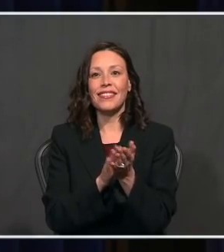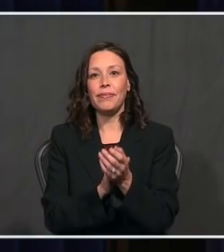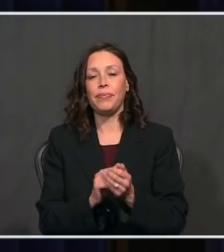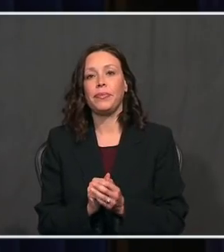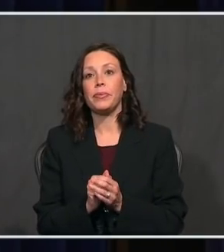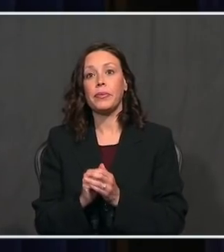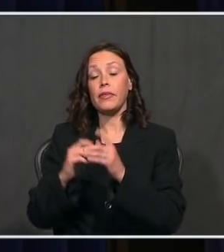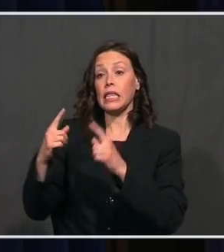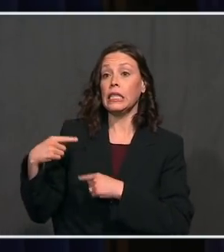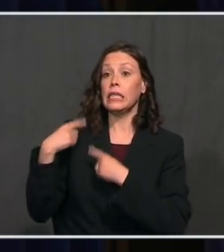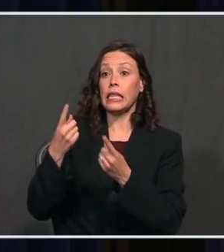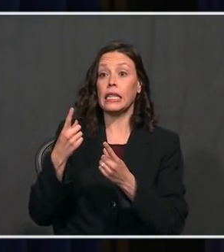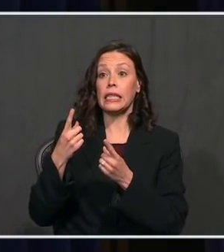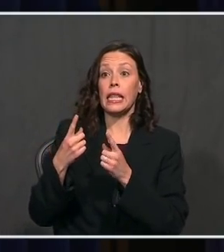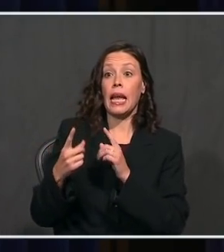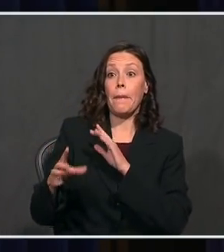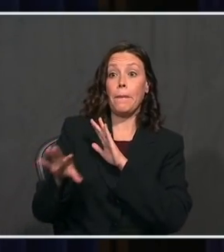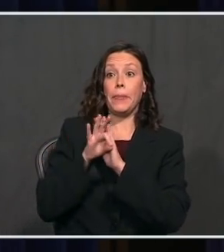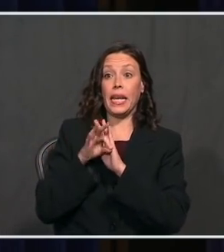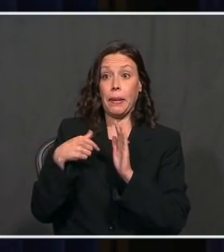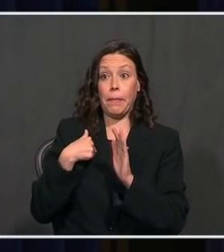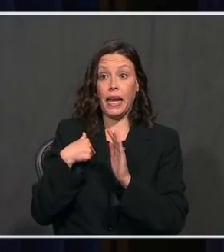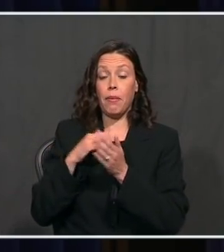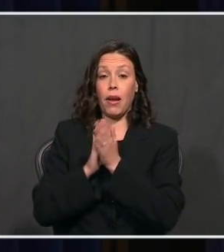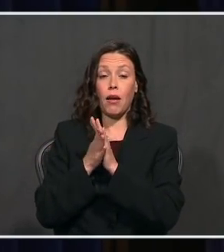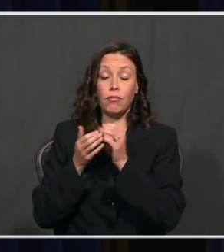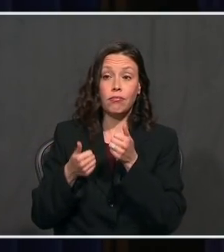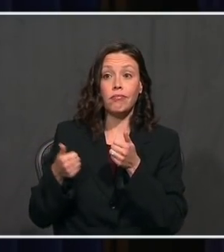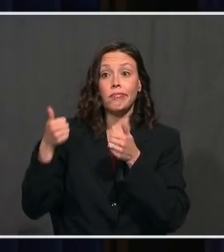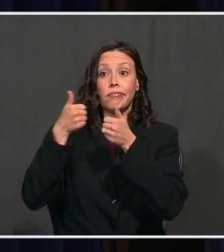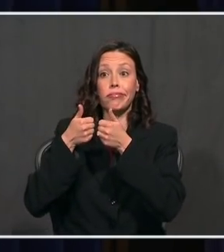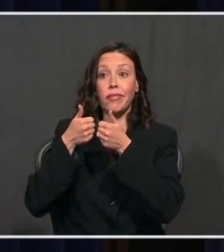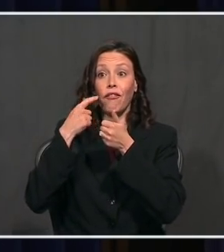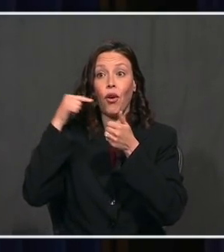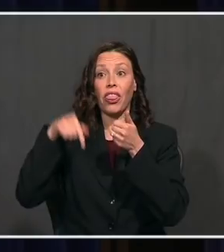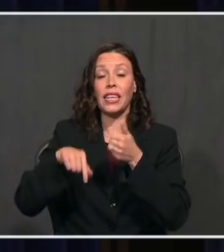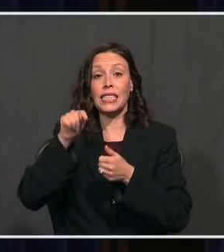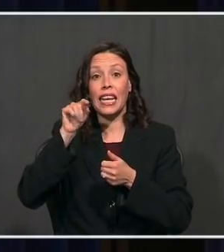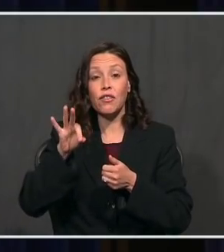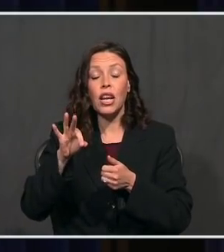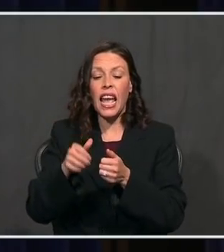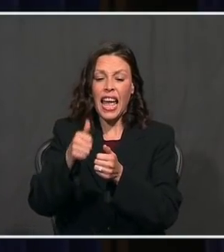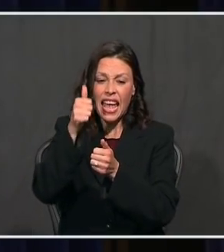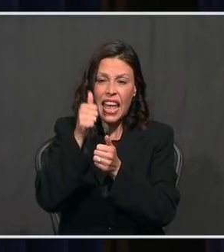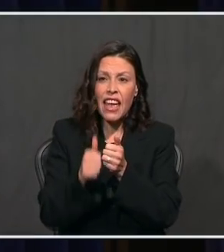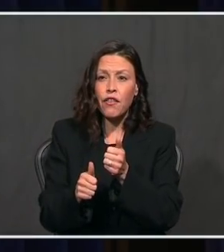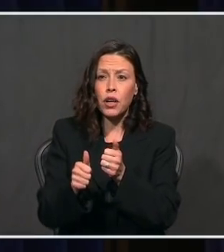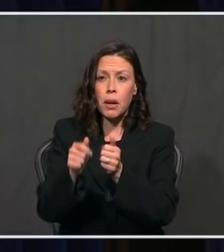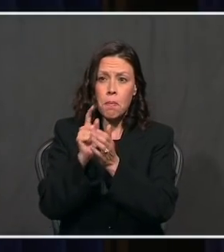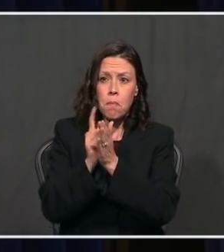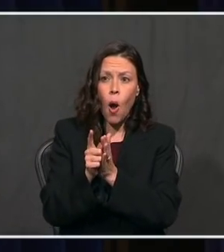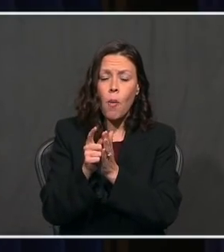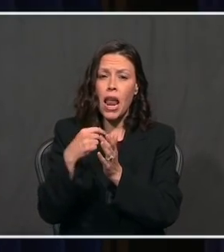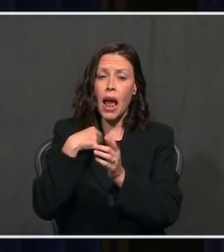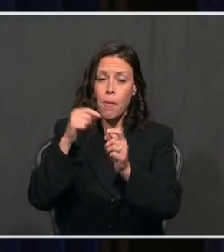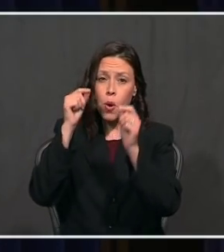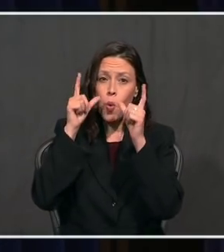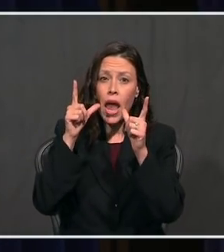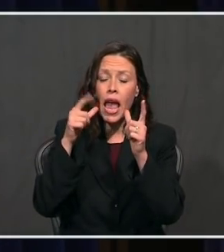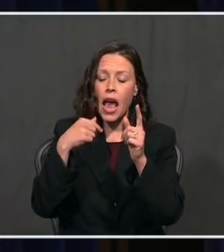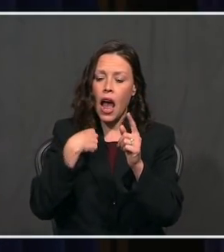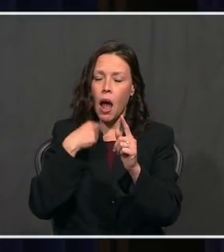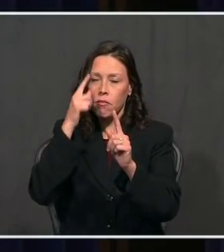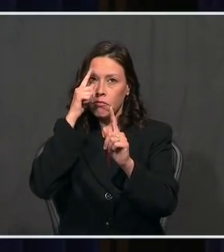Since the moment I've been appointed as a co-leader of this task force, every waking moment is about one